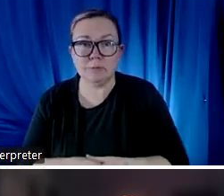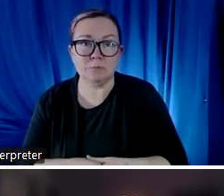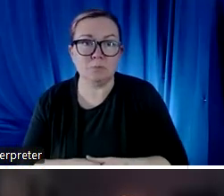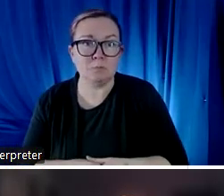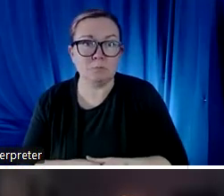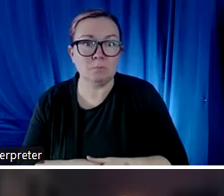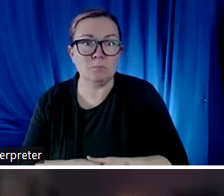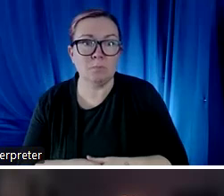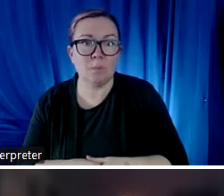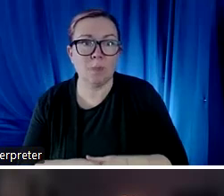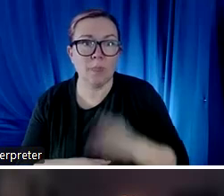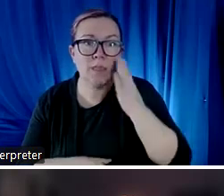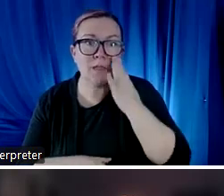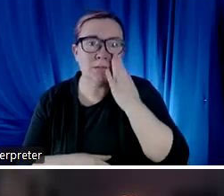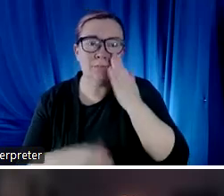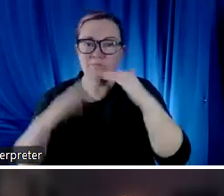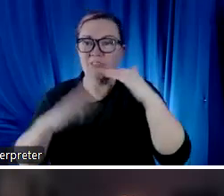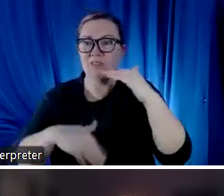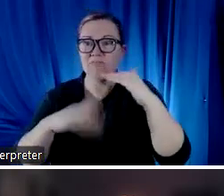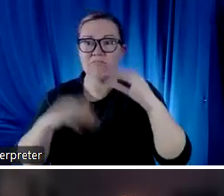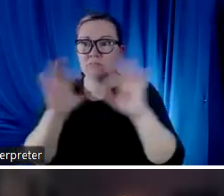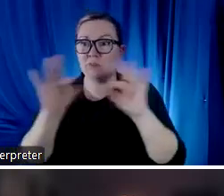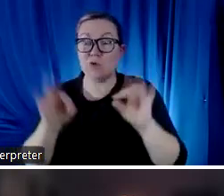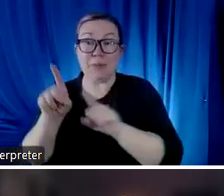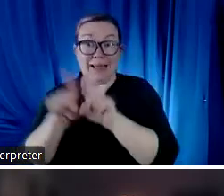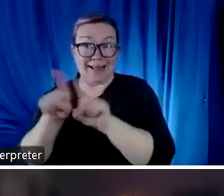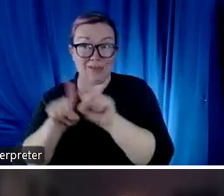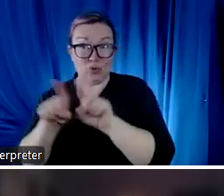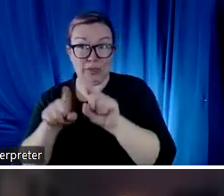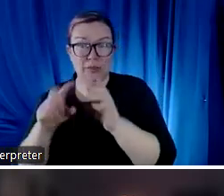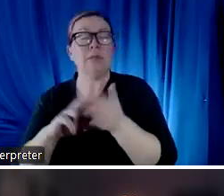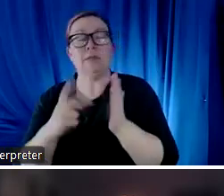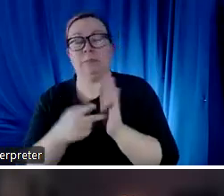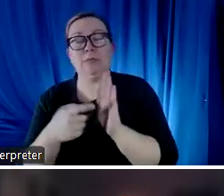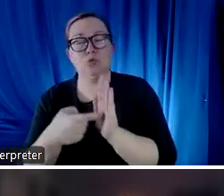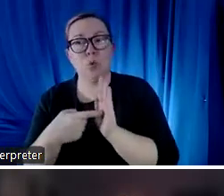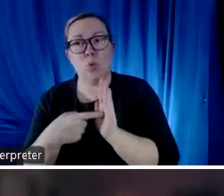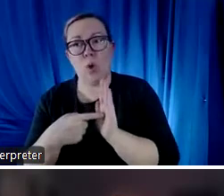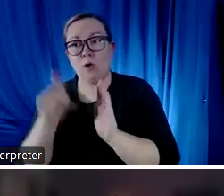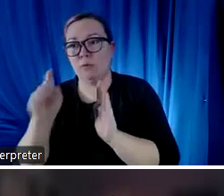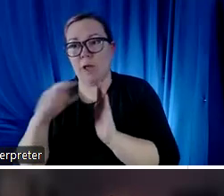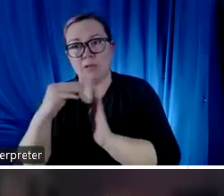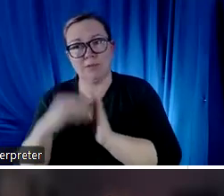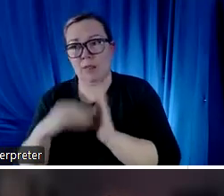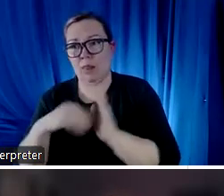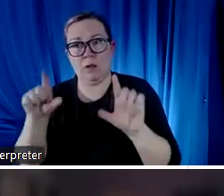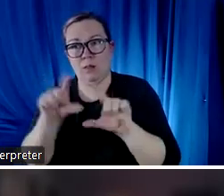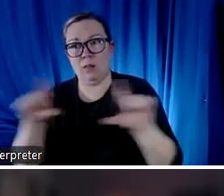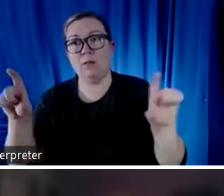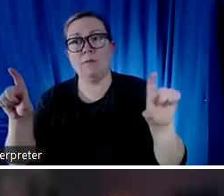And then the rest of the form, each of the asterisk sections indicate where we have required information.